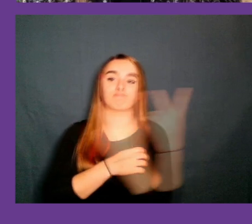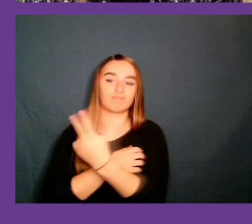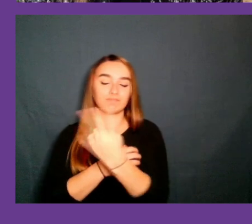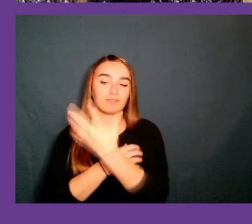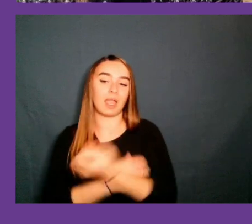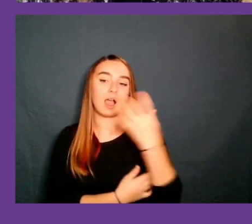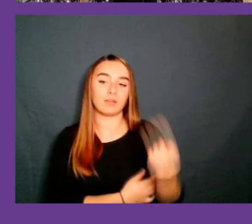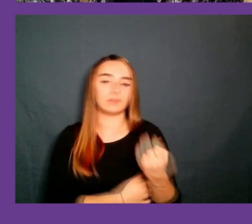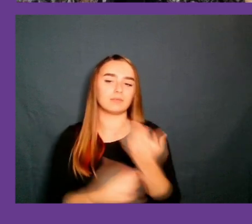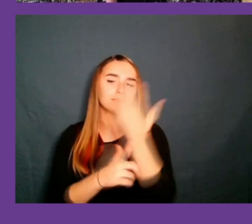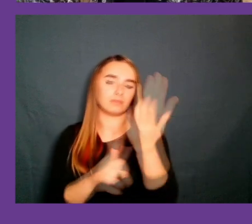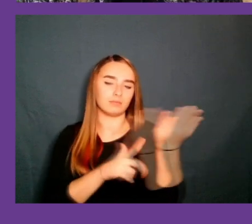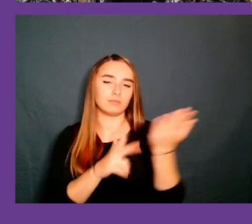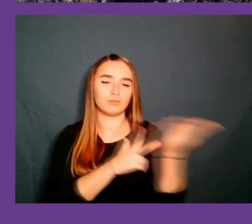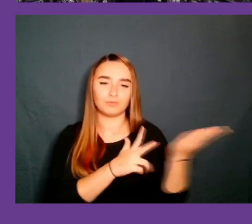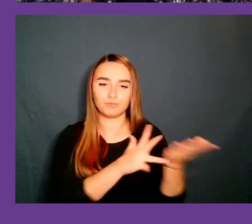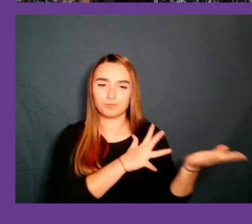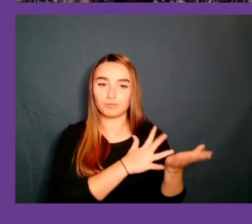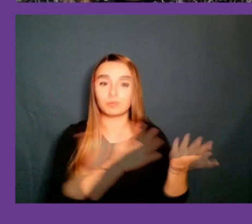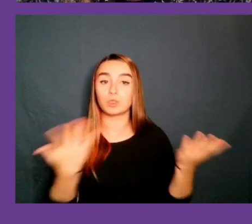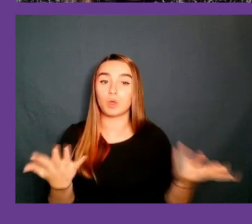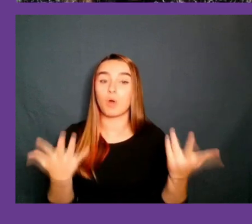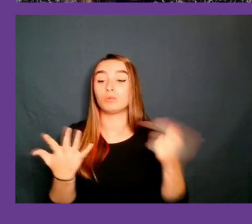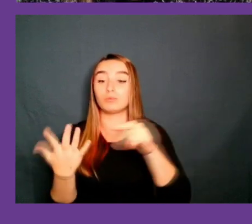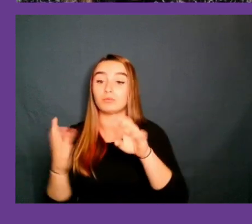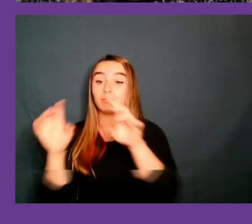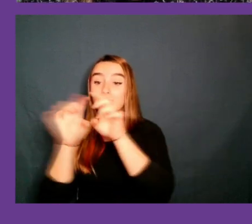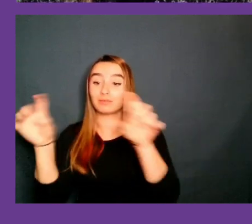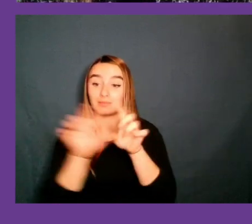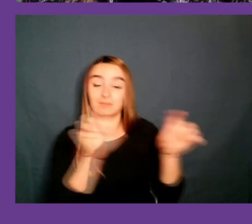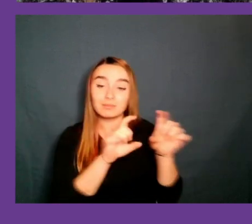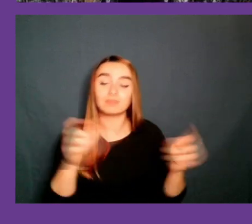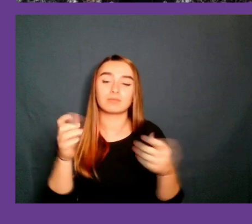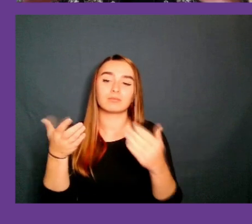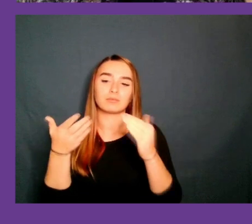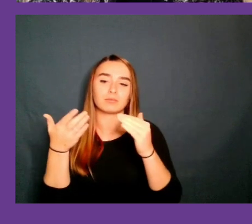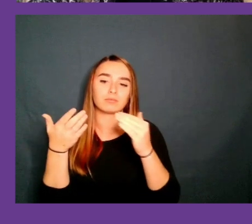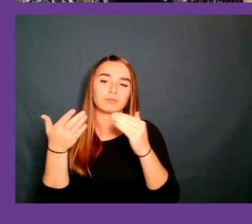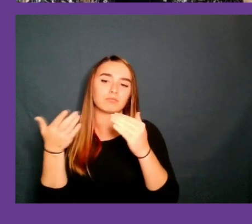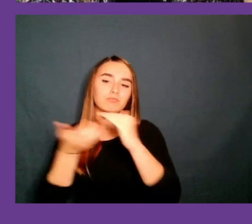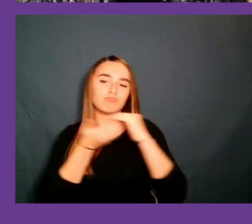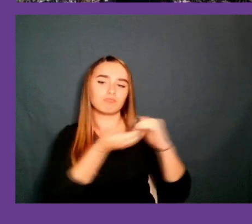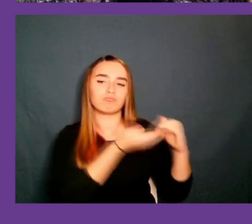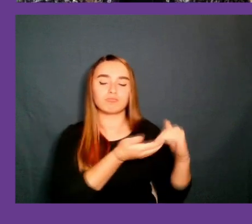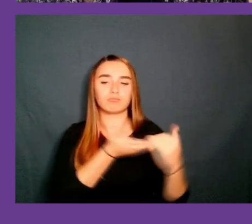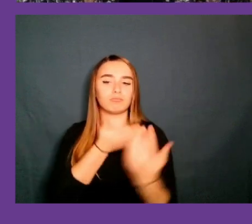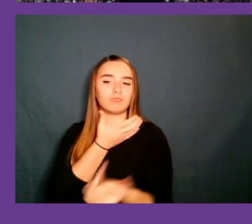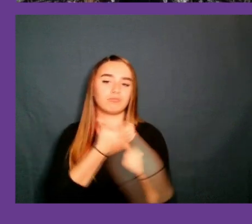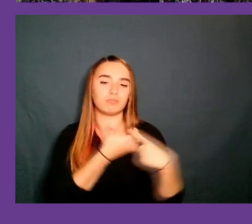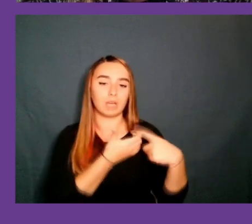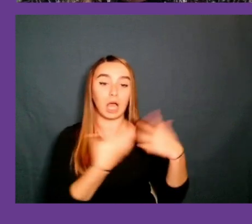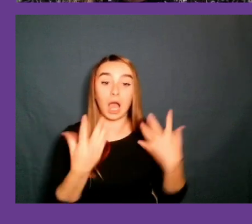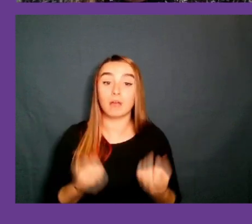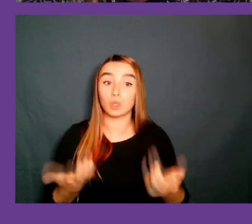other organizations. So there's a mix of organizations that can be ETSI members. So this is kind of the ecosystem, if you will, of where we